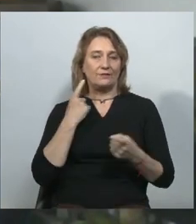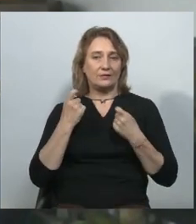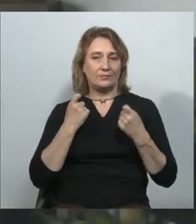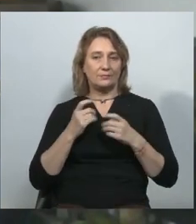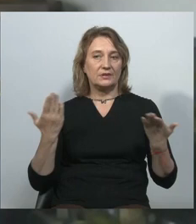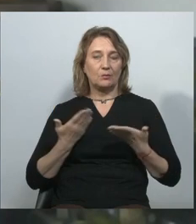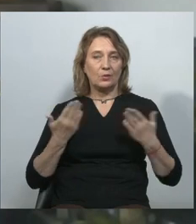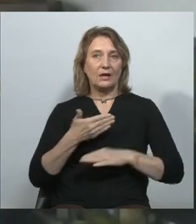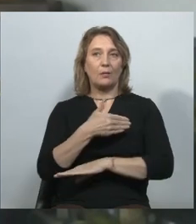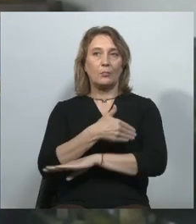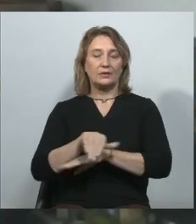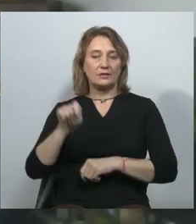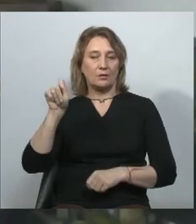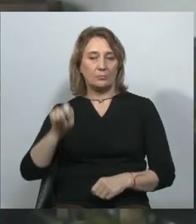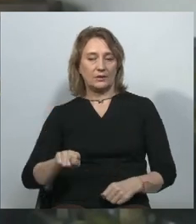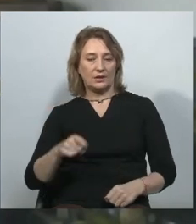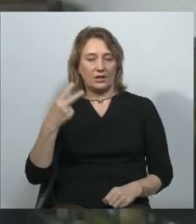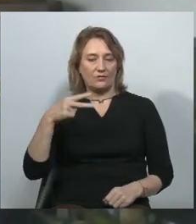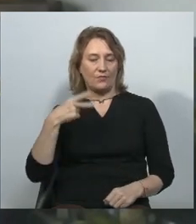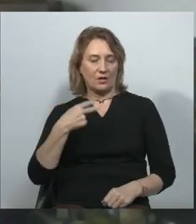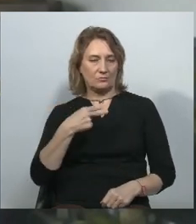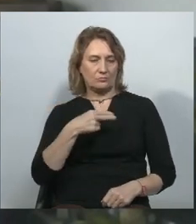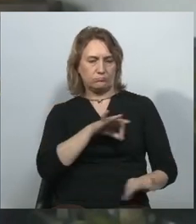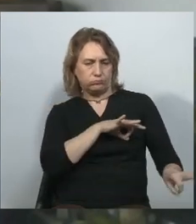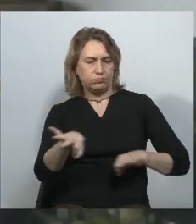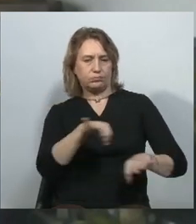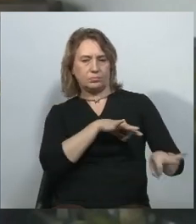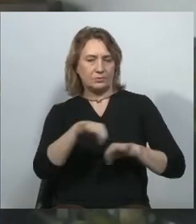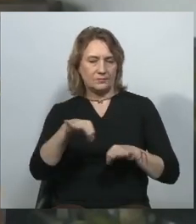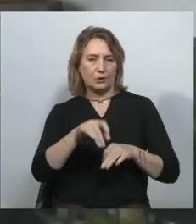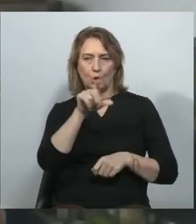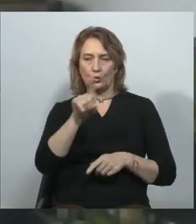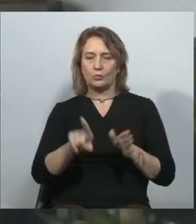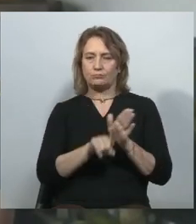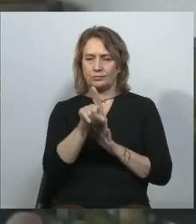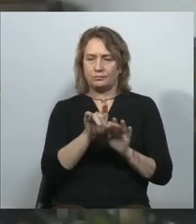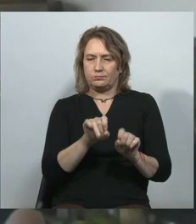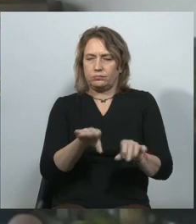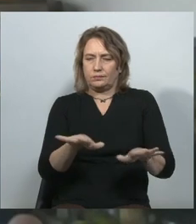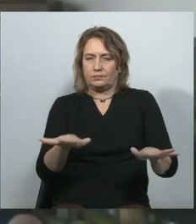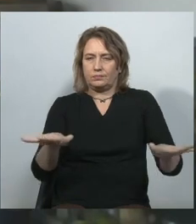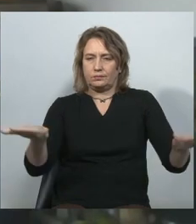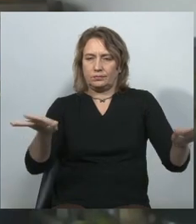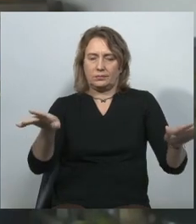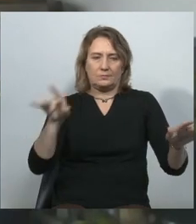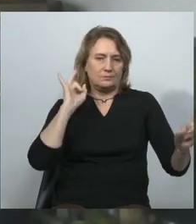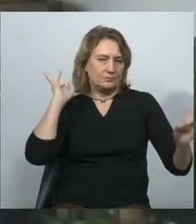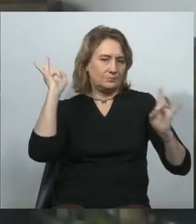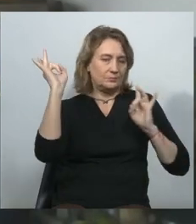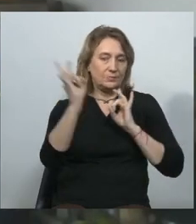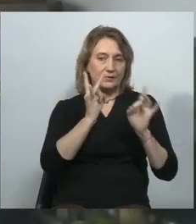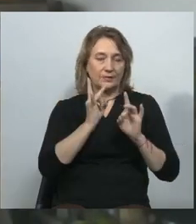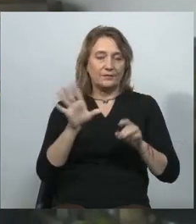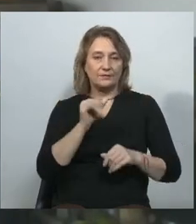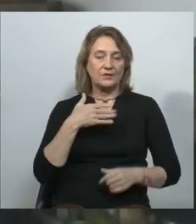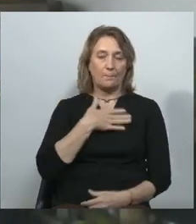essentially collapsing. For a moment, I was thinking, and I thought, oh my gosh, that's terrifying. And then